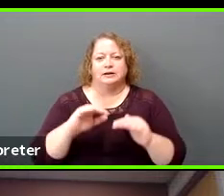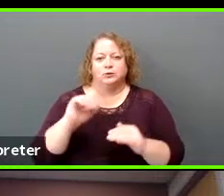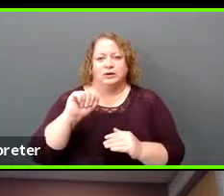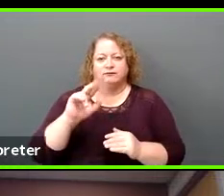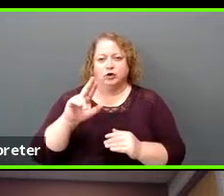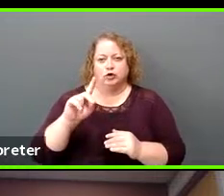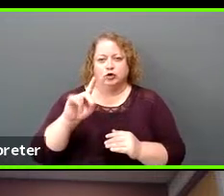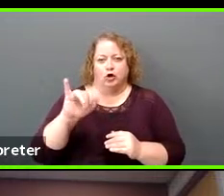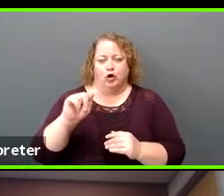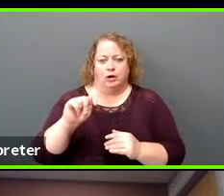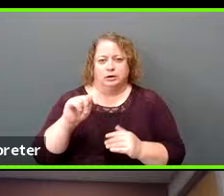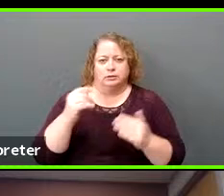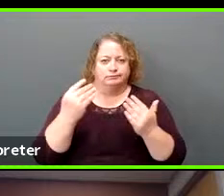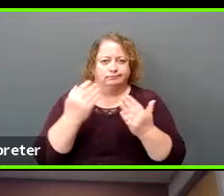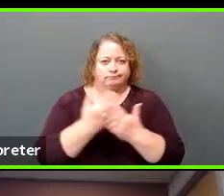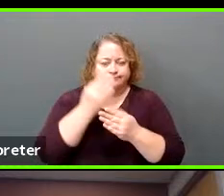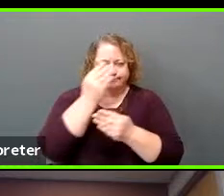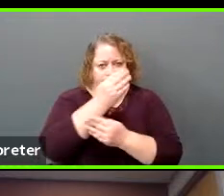update.